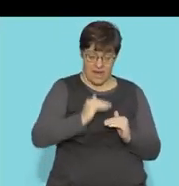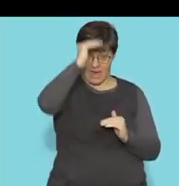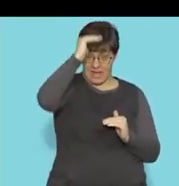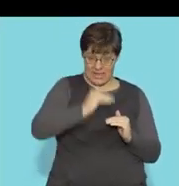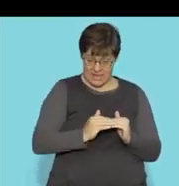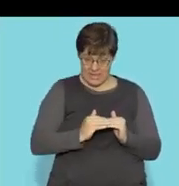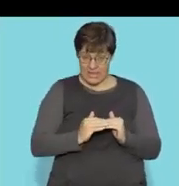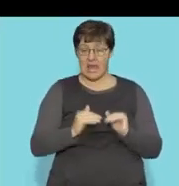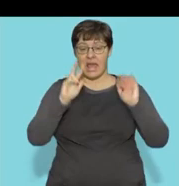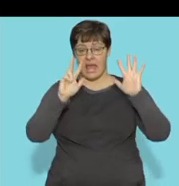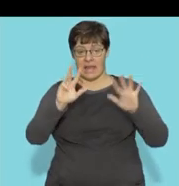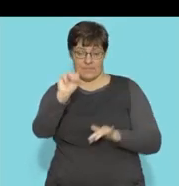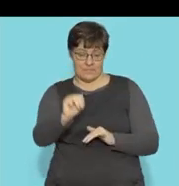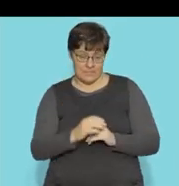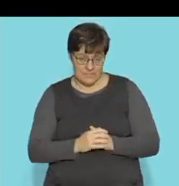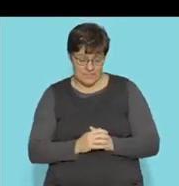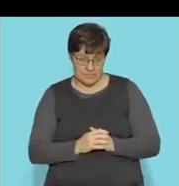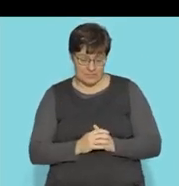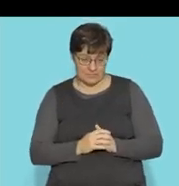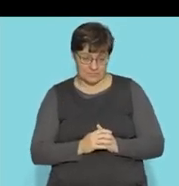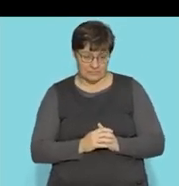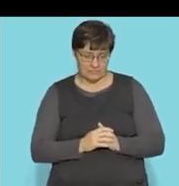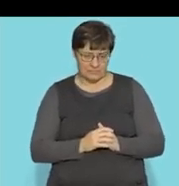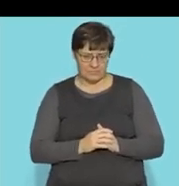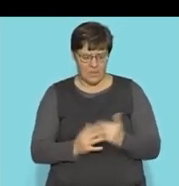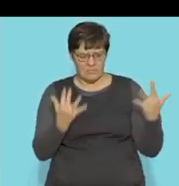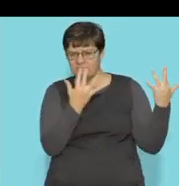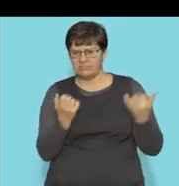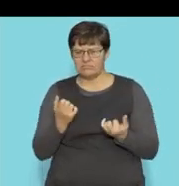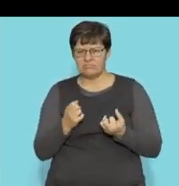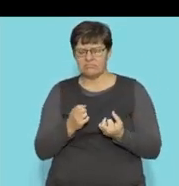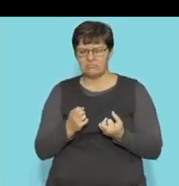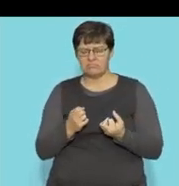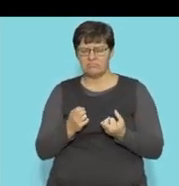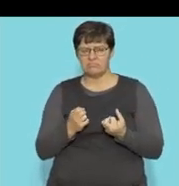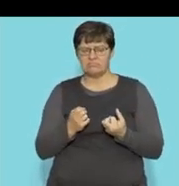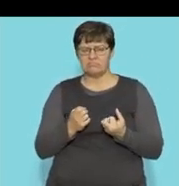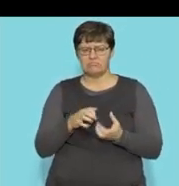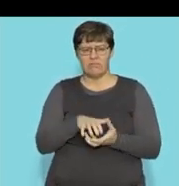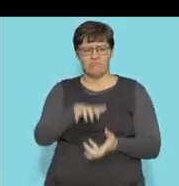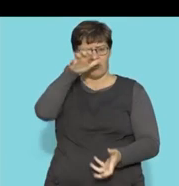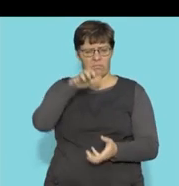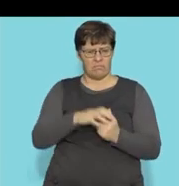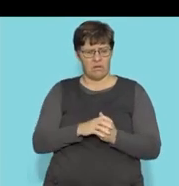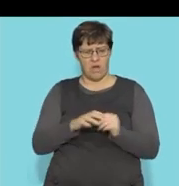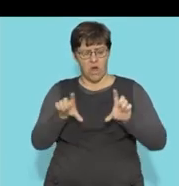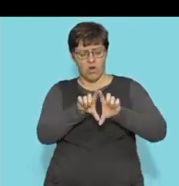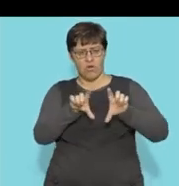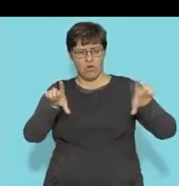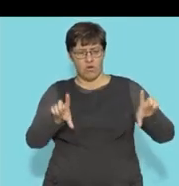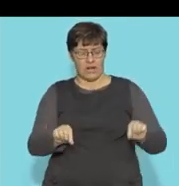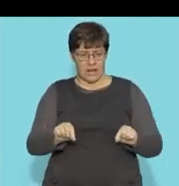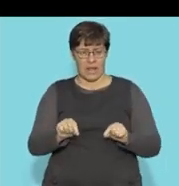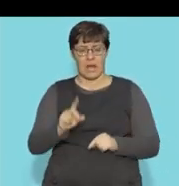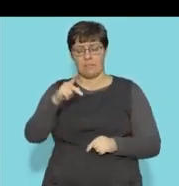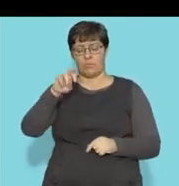height is 8 meters. So, how do I work out the volume of a rectangular prism?